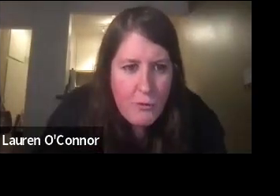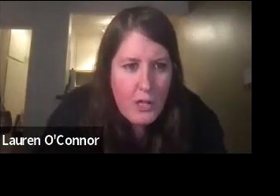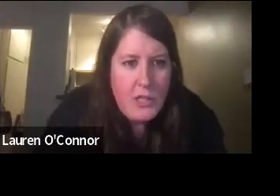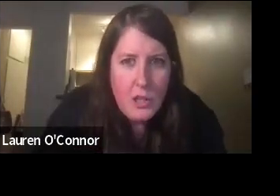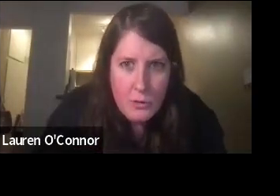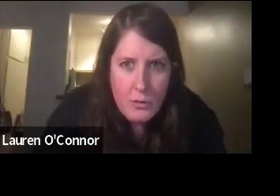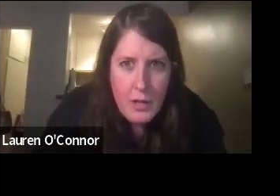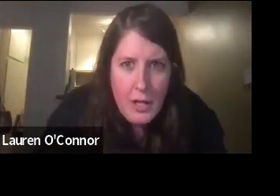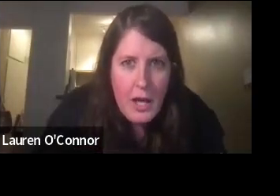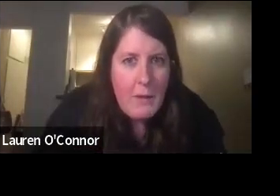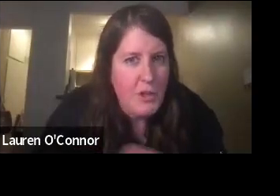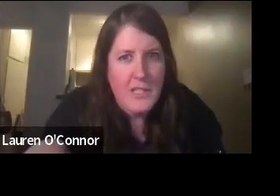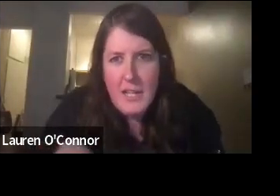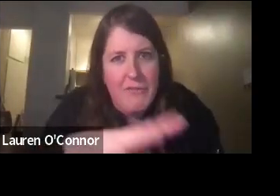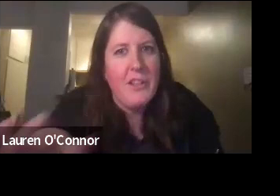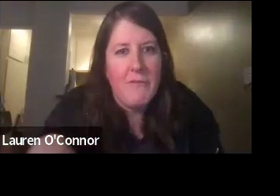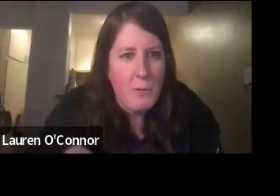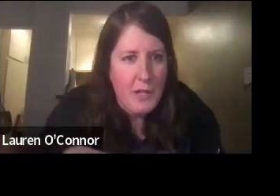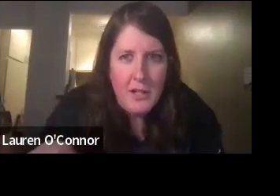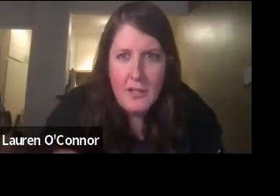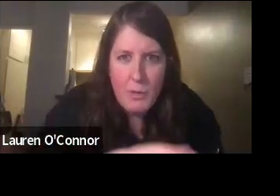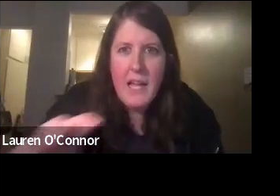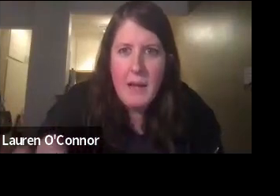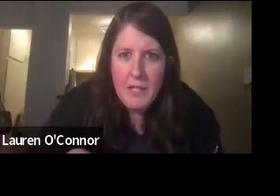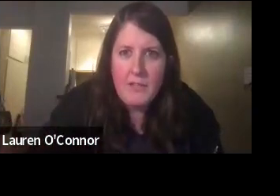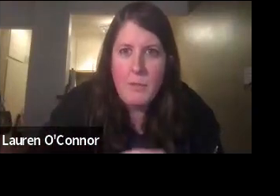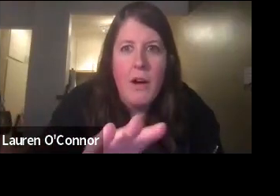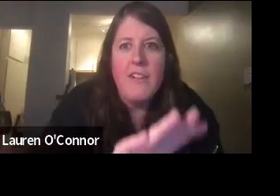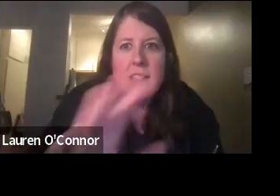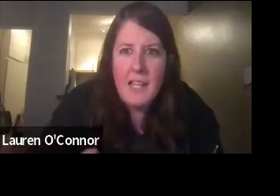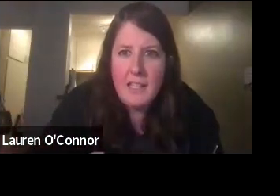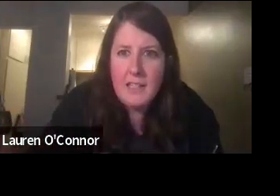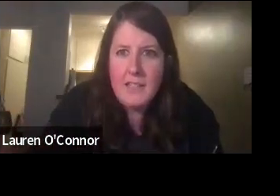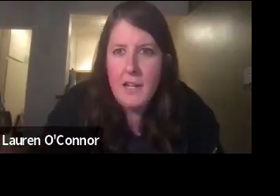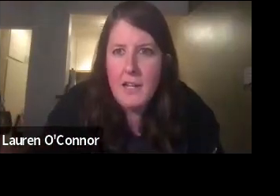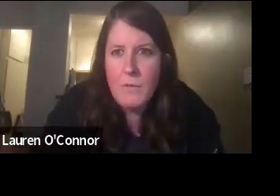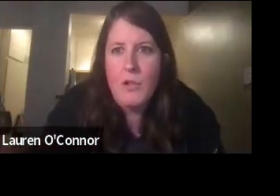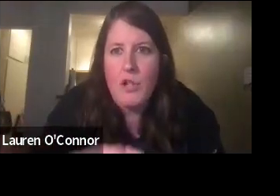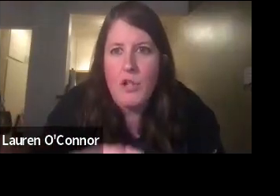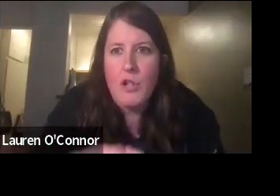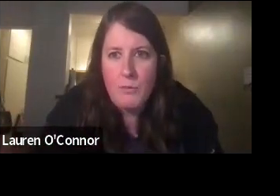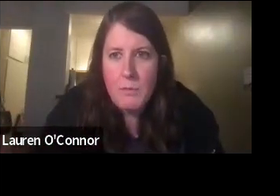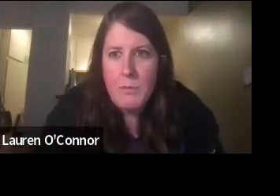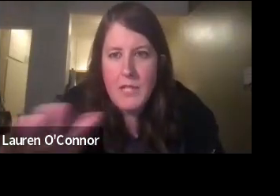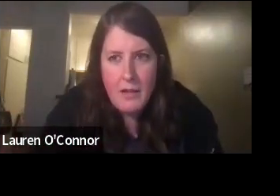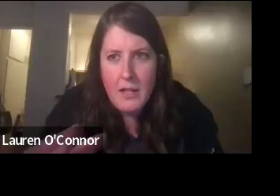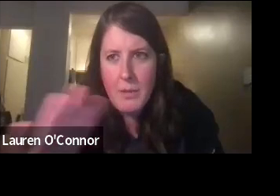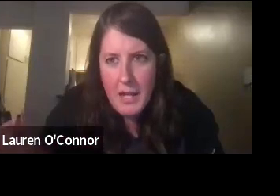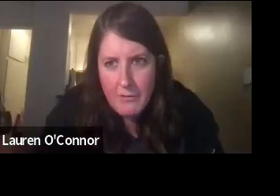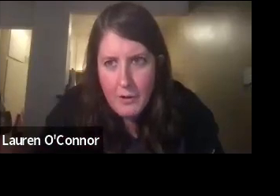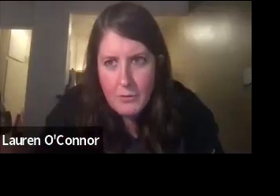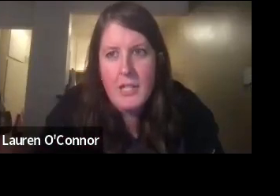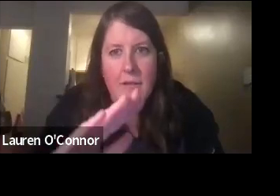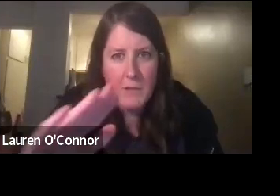page 42. And just to kind of fill everyone in on like what's happening. So Paul finds Angus, trying to book a room at a motel